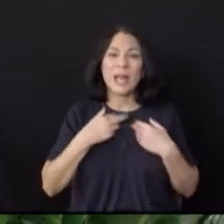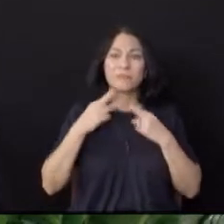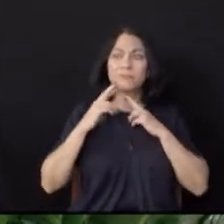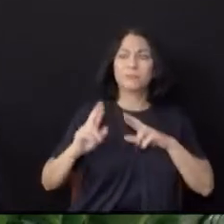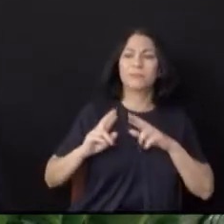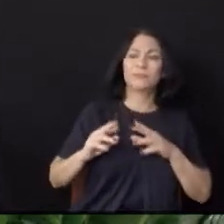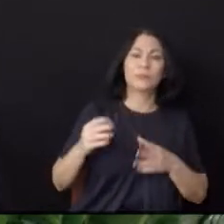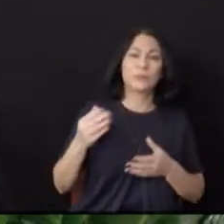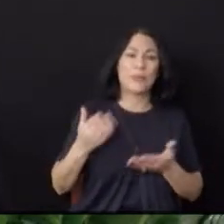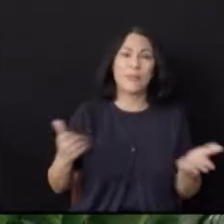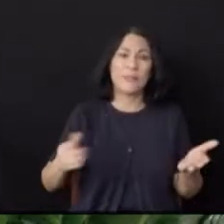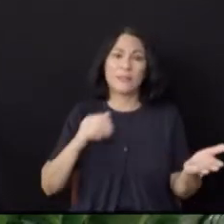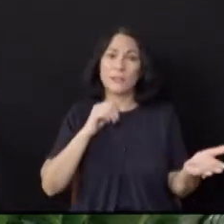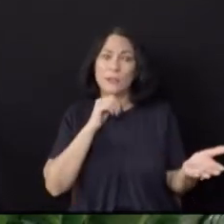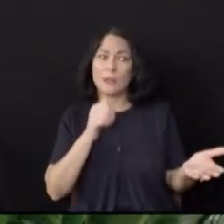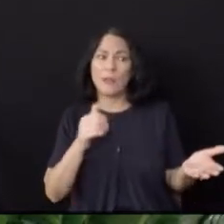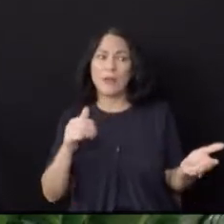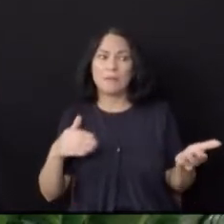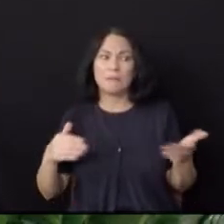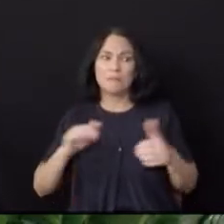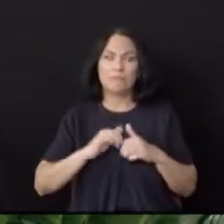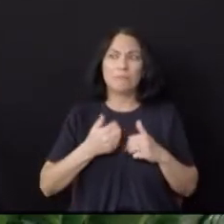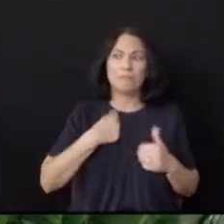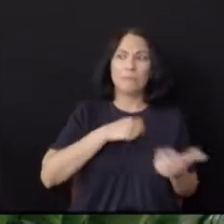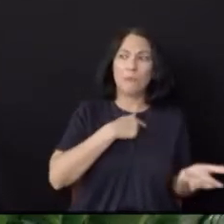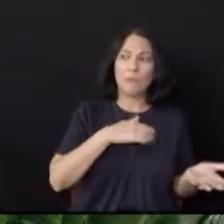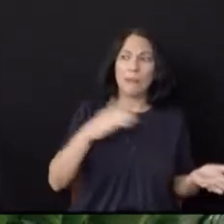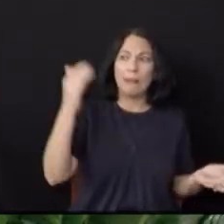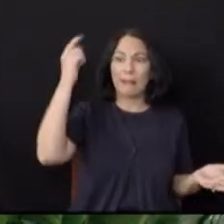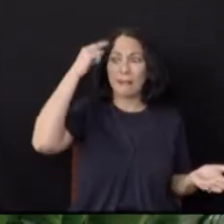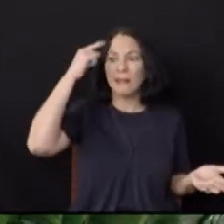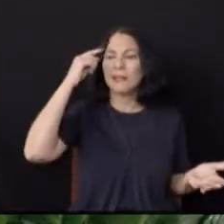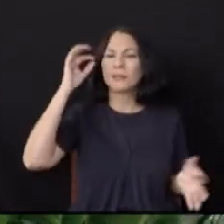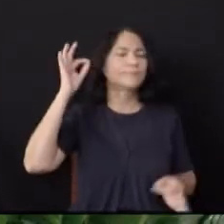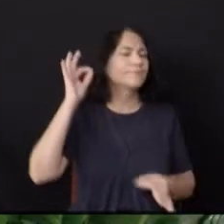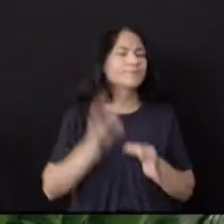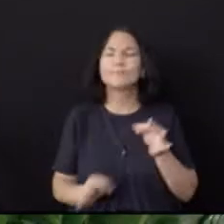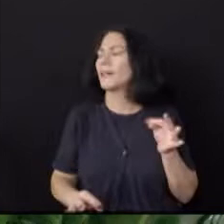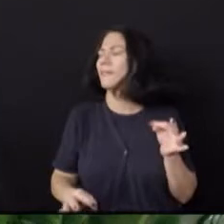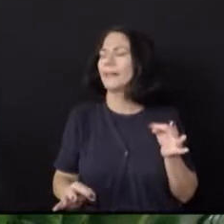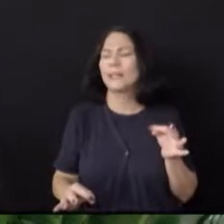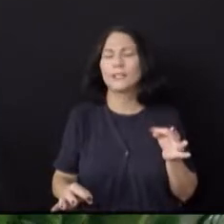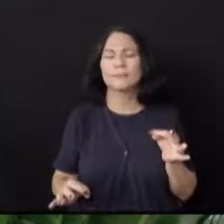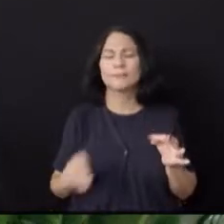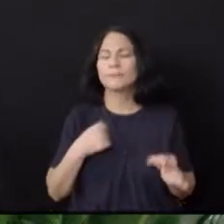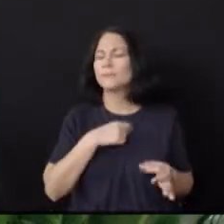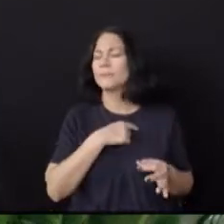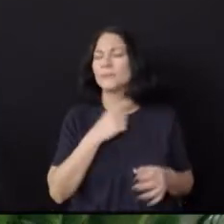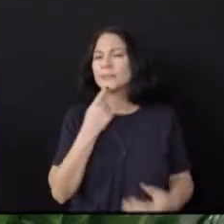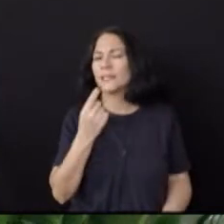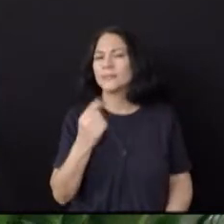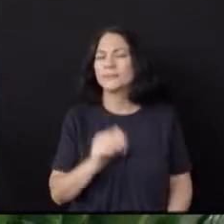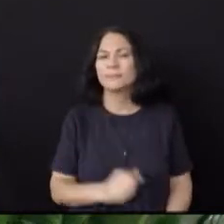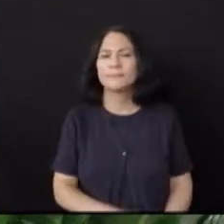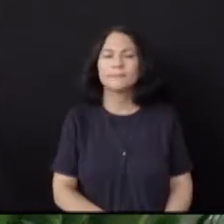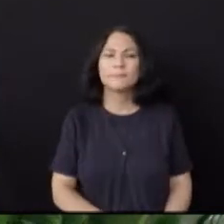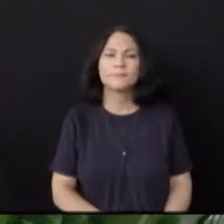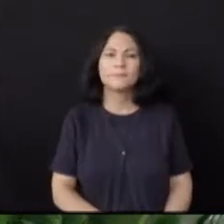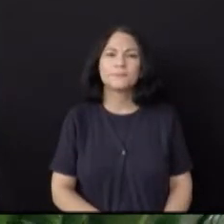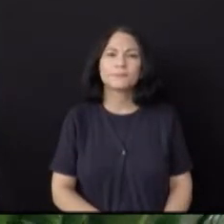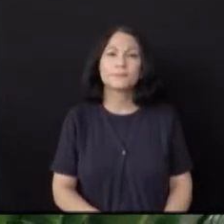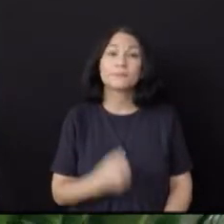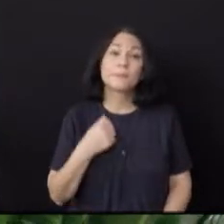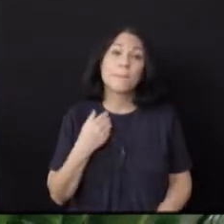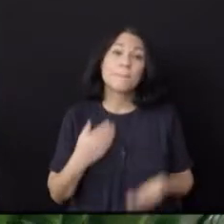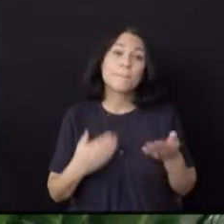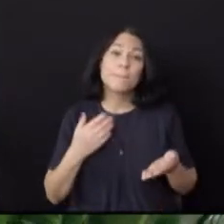don't turn out that way. It's not fair, we say. Well, we may